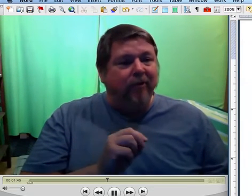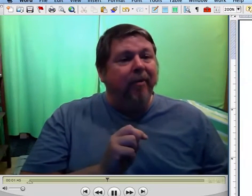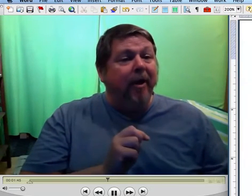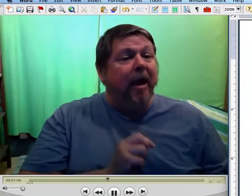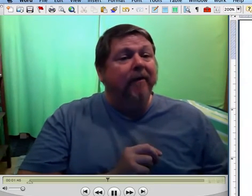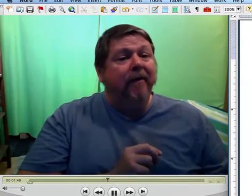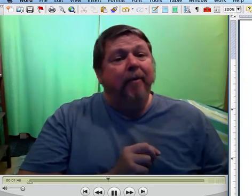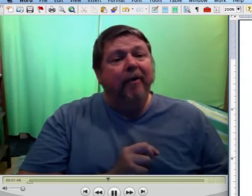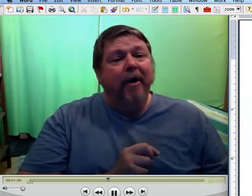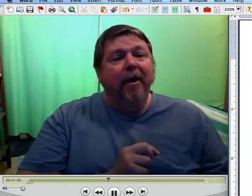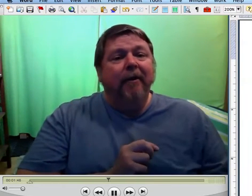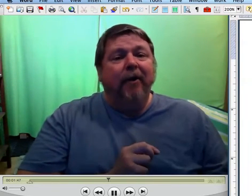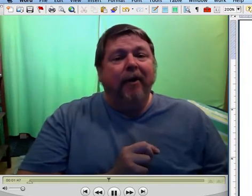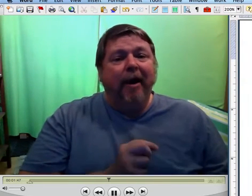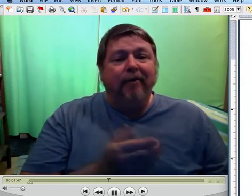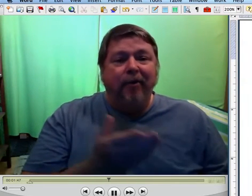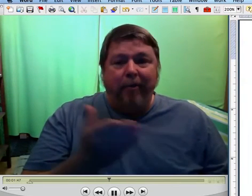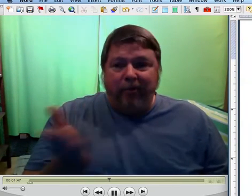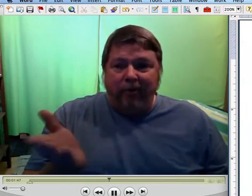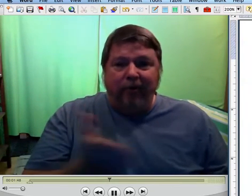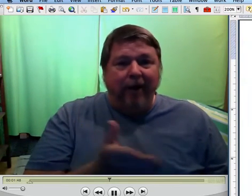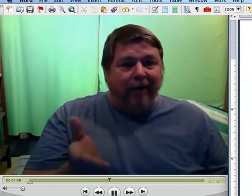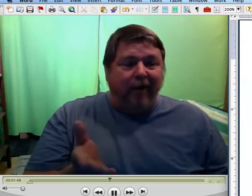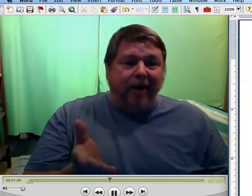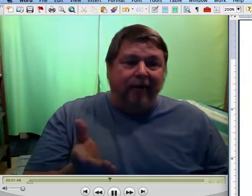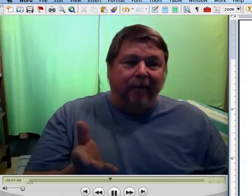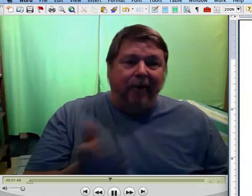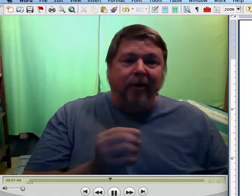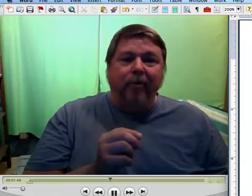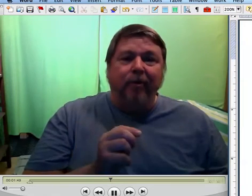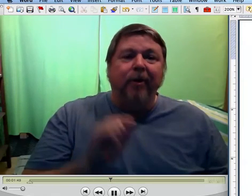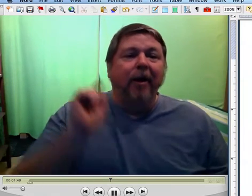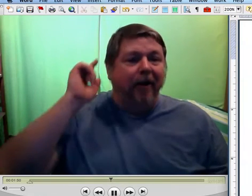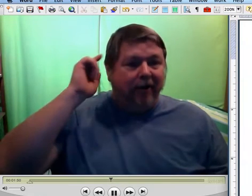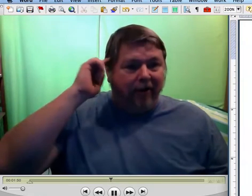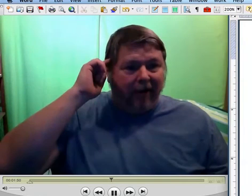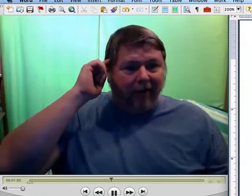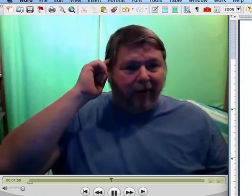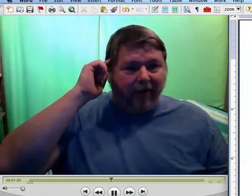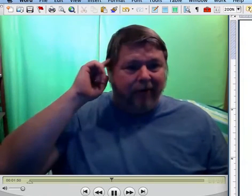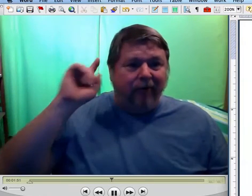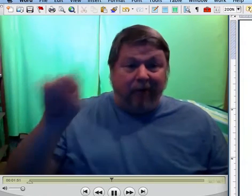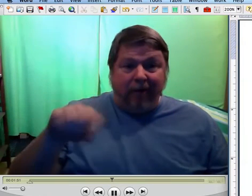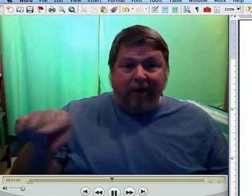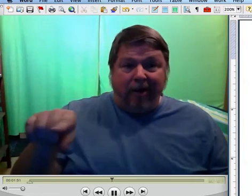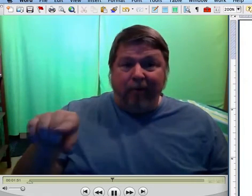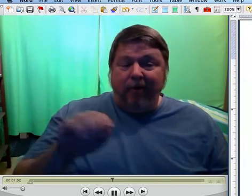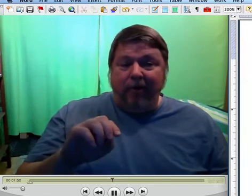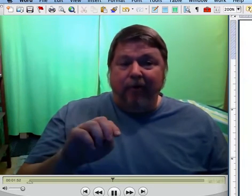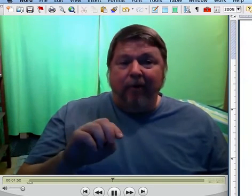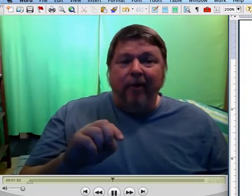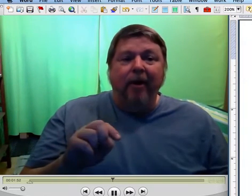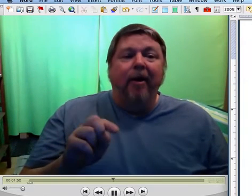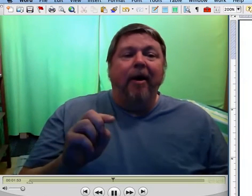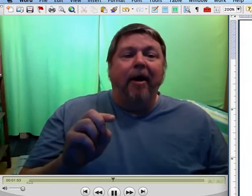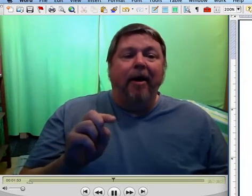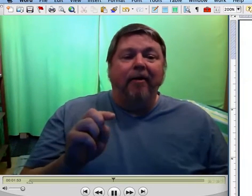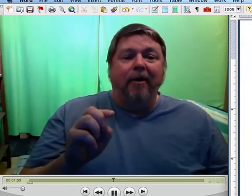you to some of the concepts so that as you observe deaf-blind interpreting in the world, you'll have an awareness of what's going on, what to look